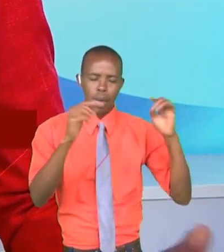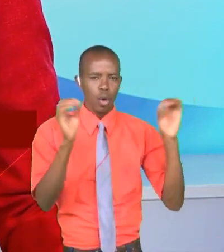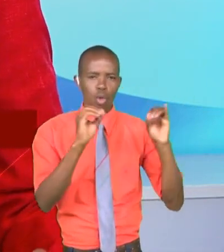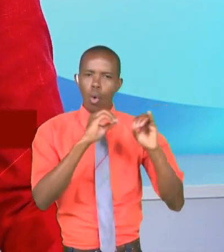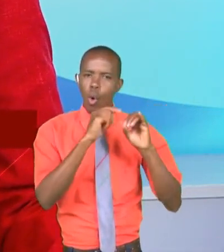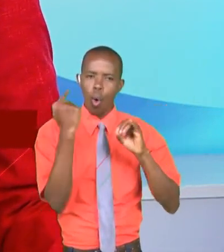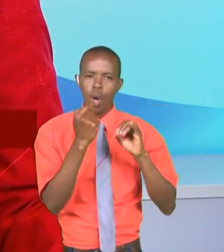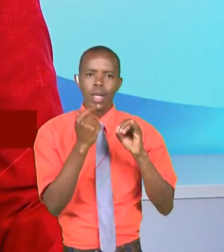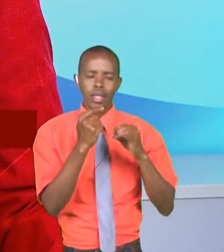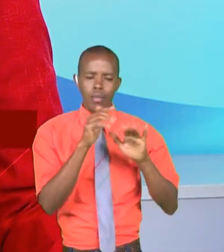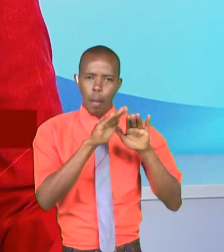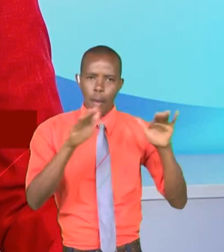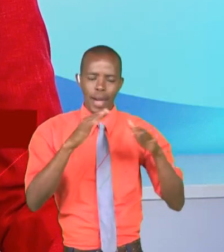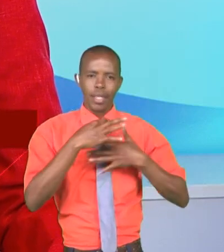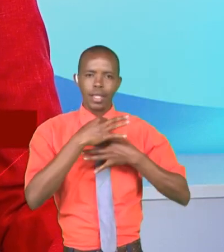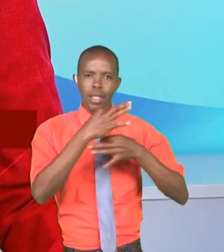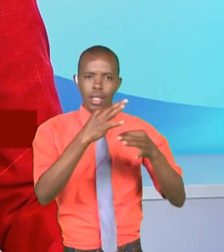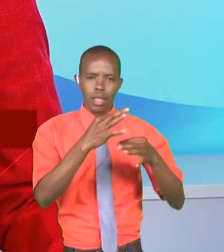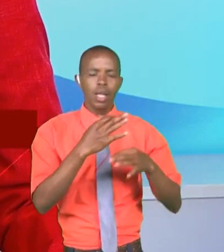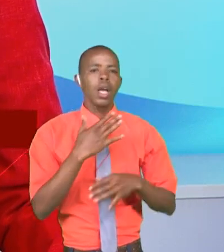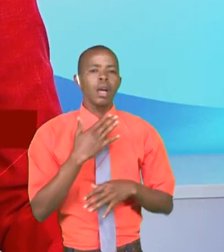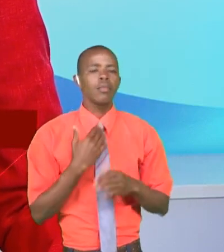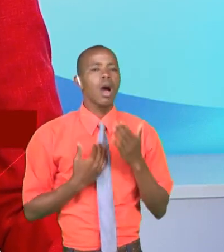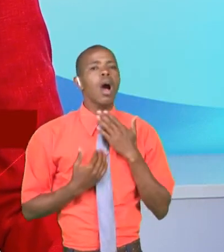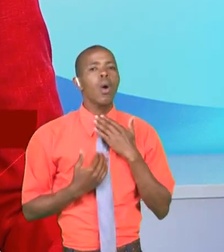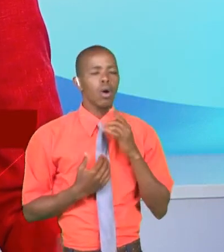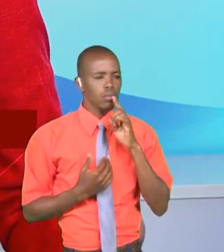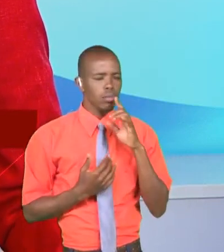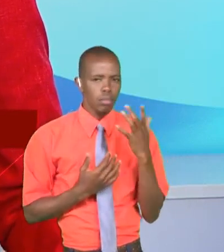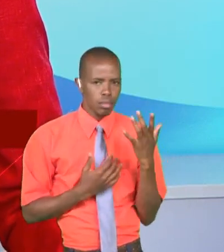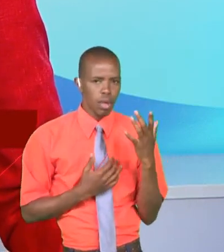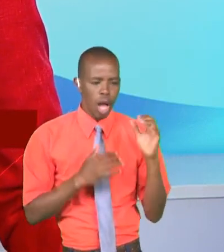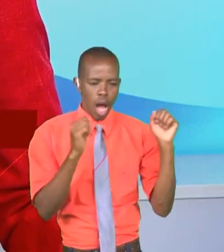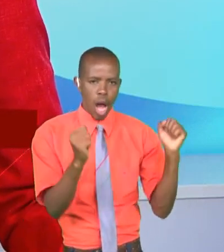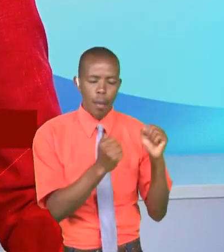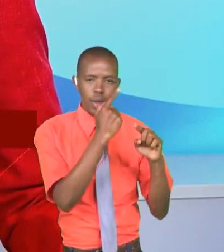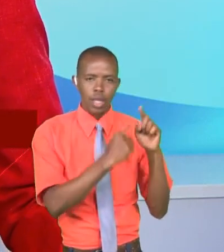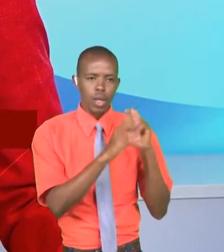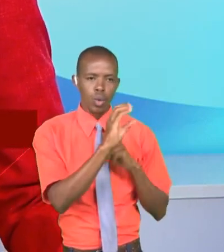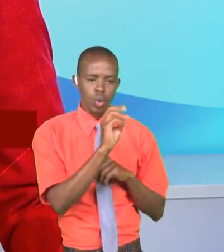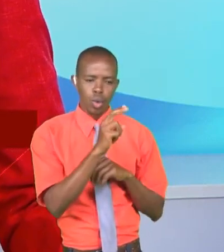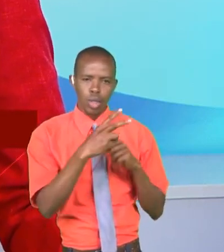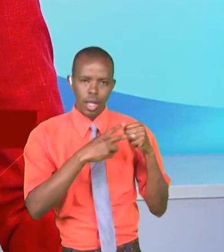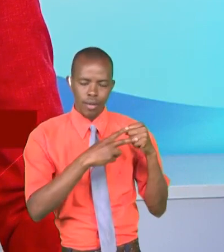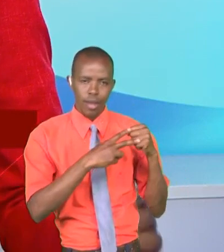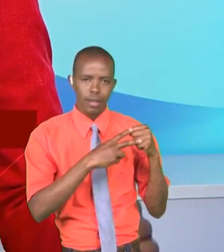interests. So I would like to draw our attention to what happened in 2007.